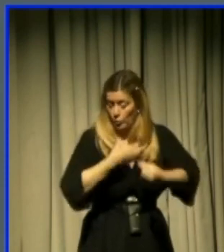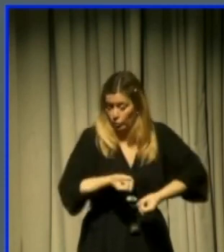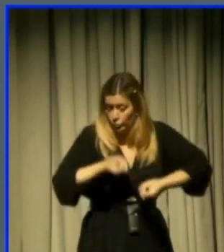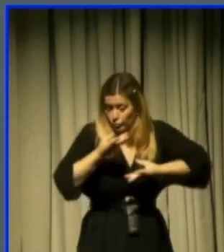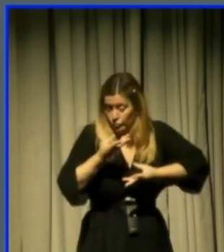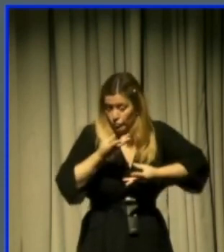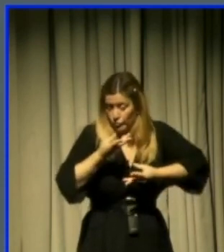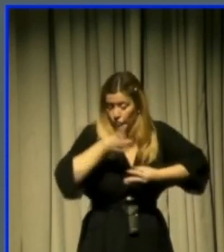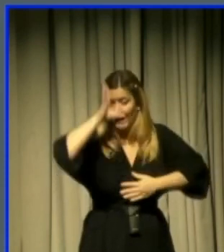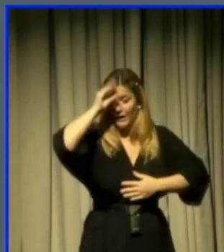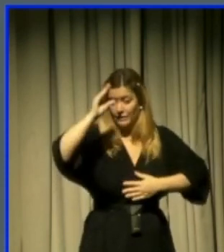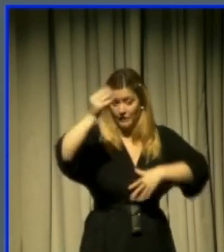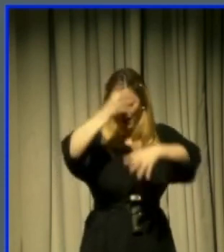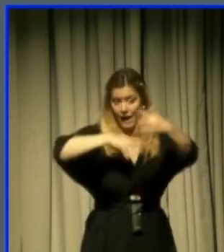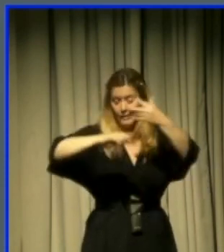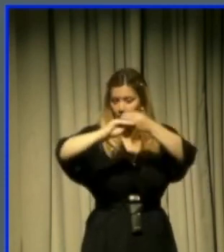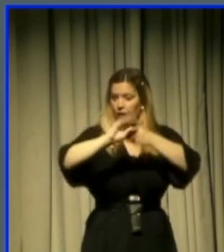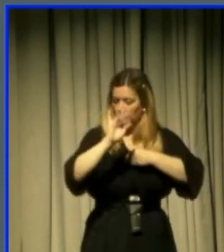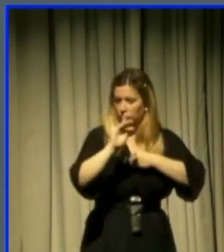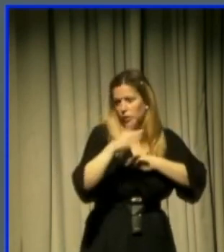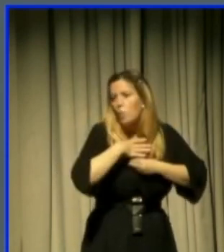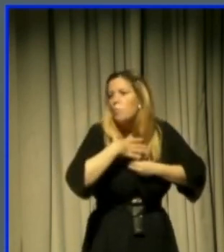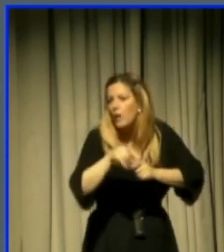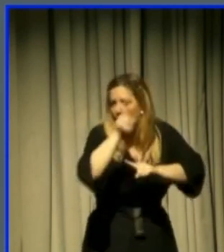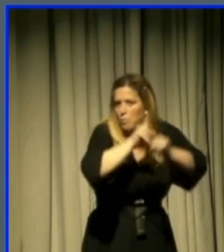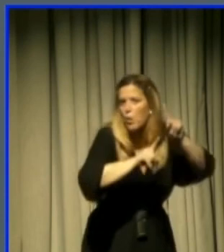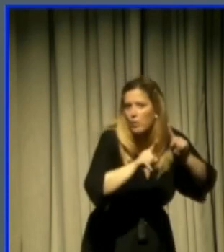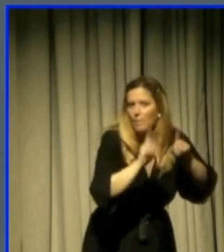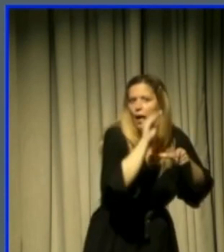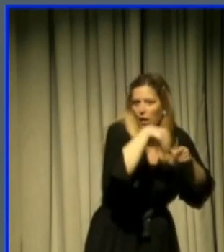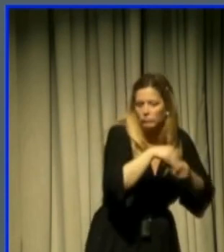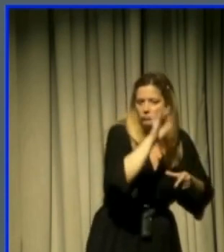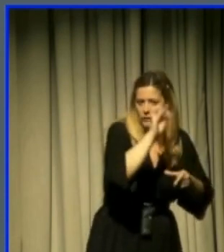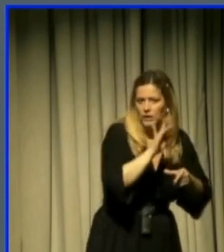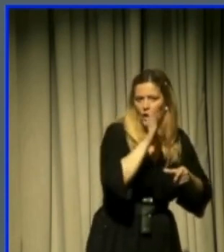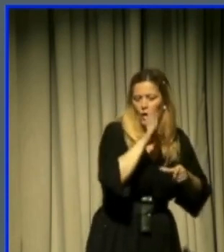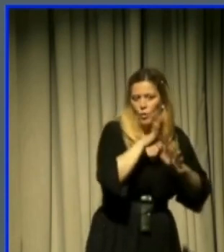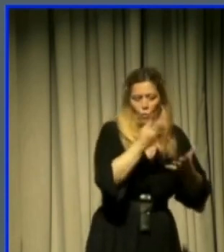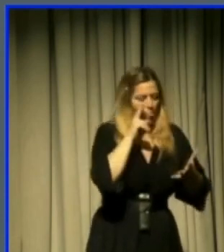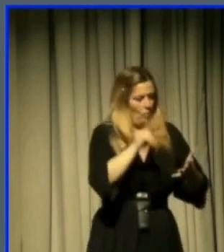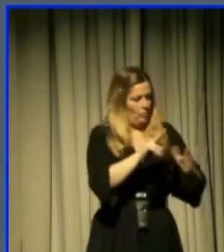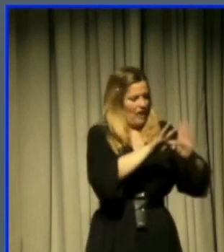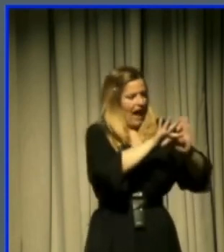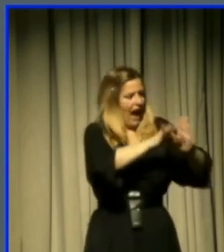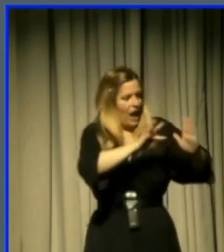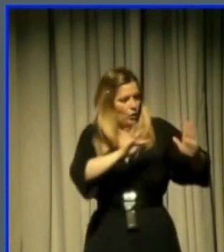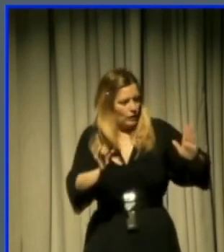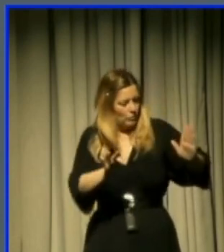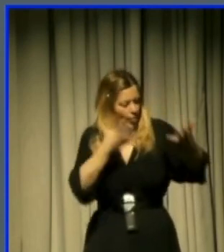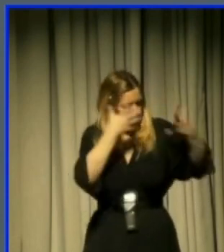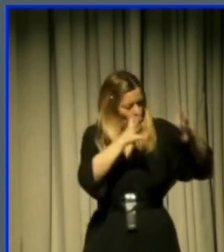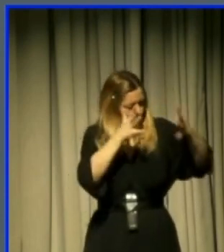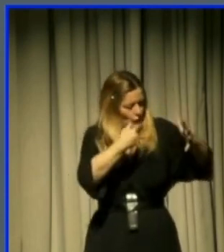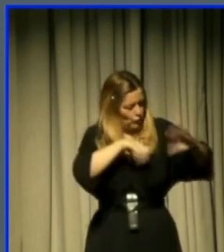of the problem when you look at the recommendation algorithms that we are using all the times. But if designed